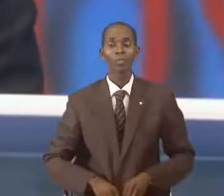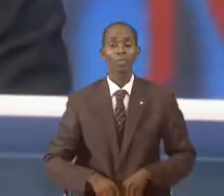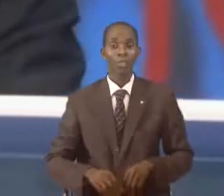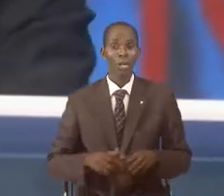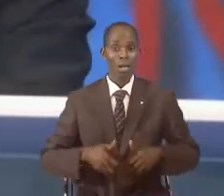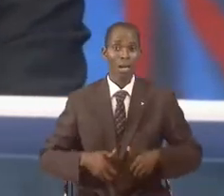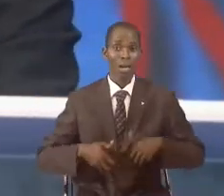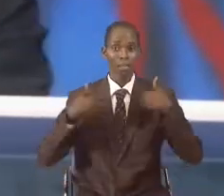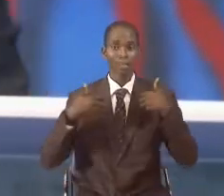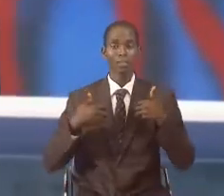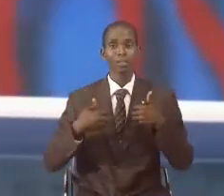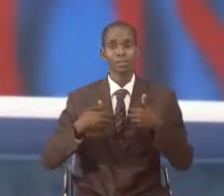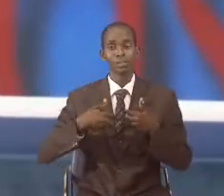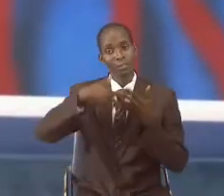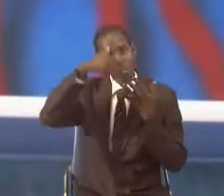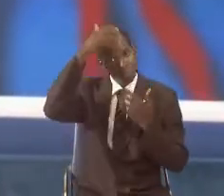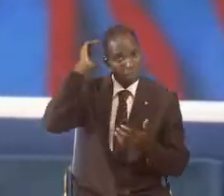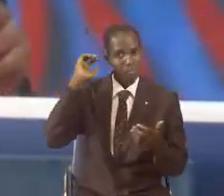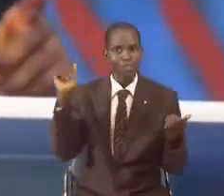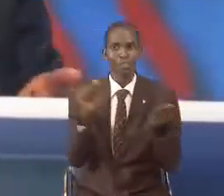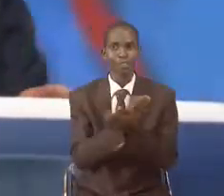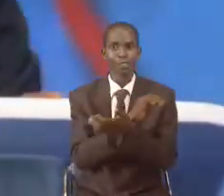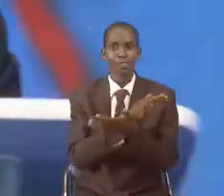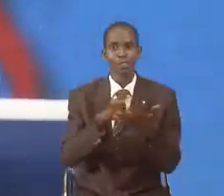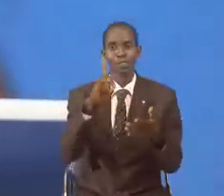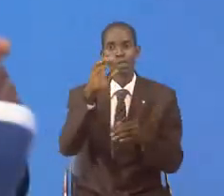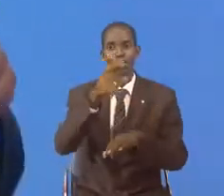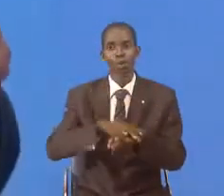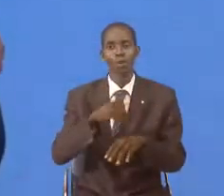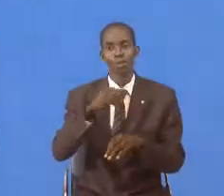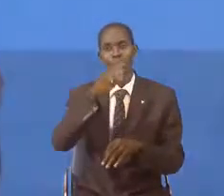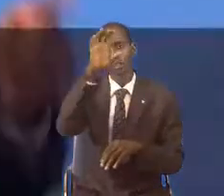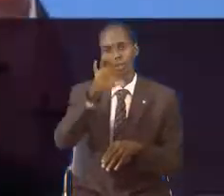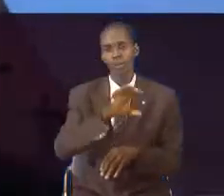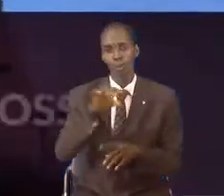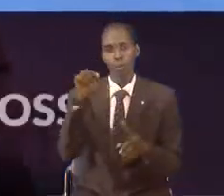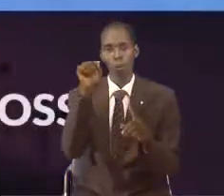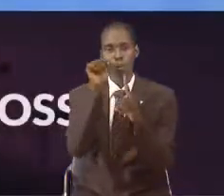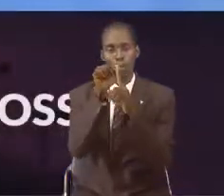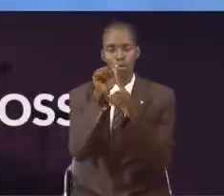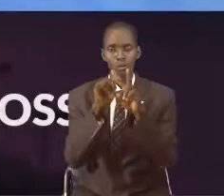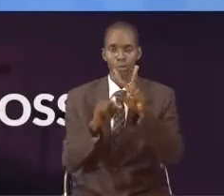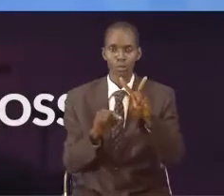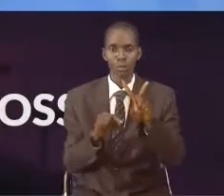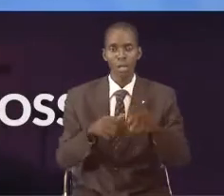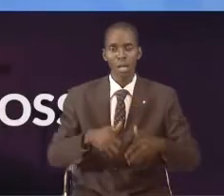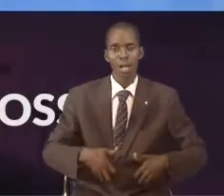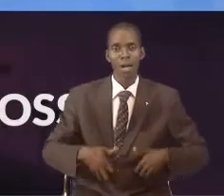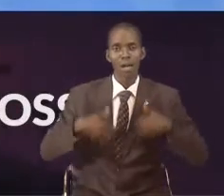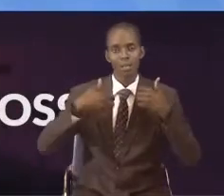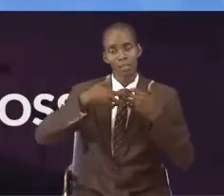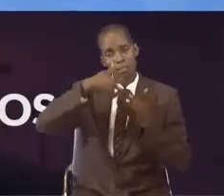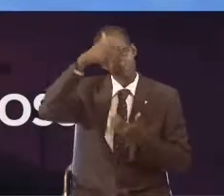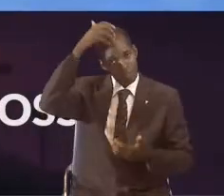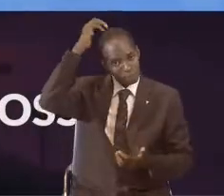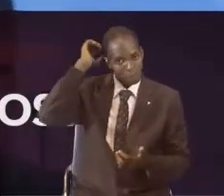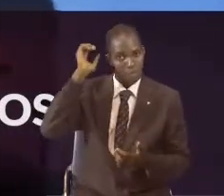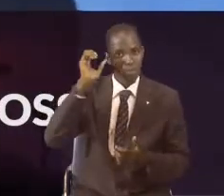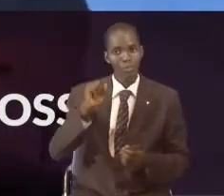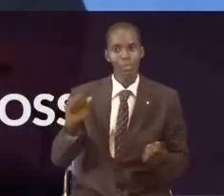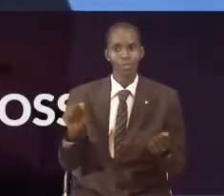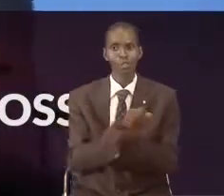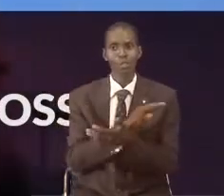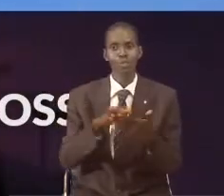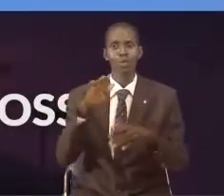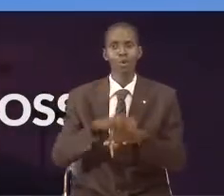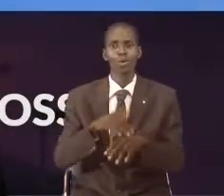two. Point number two, angry lions destroyed on the cross. Angry